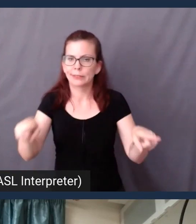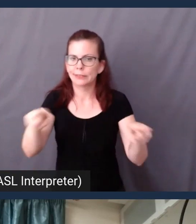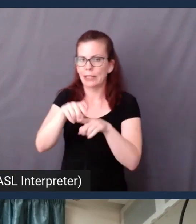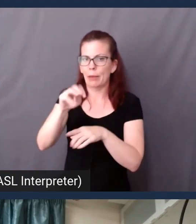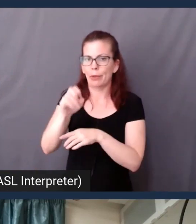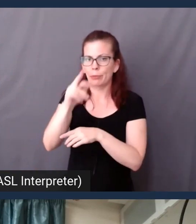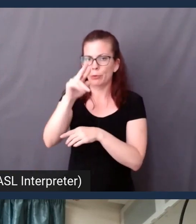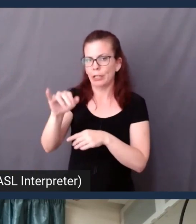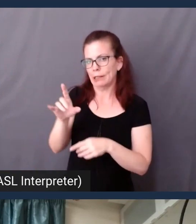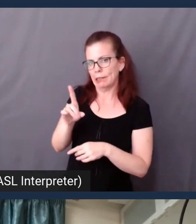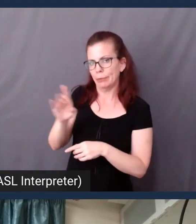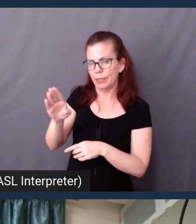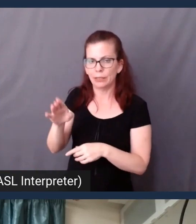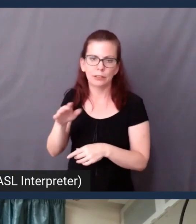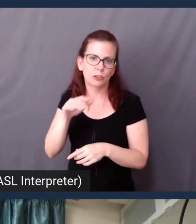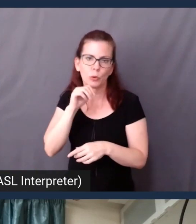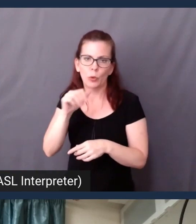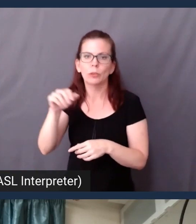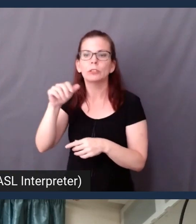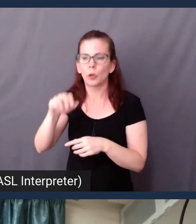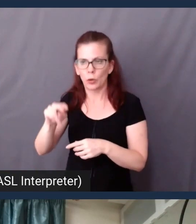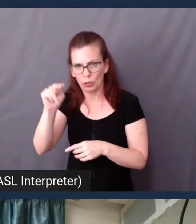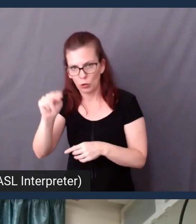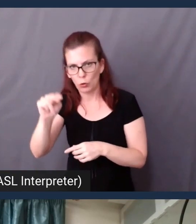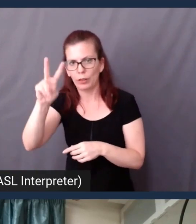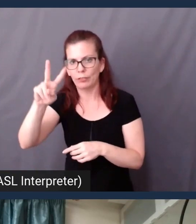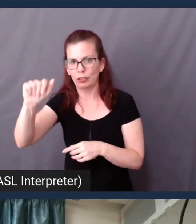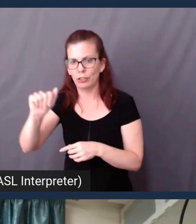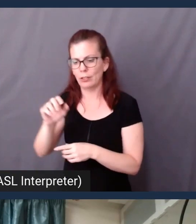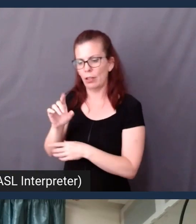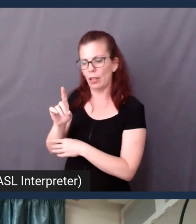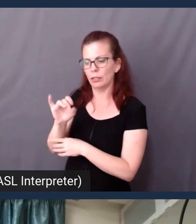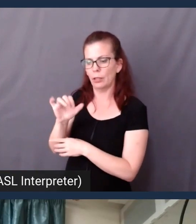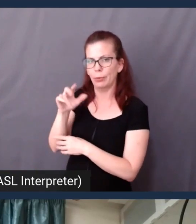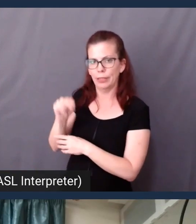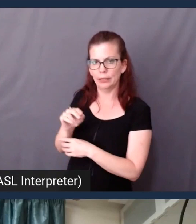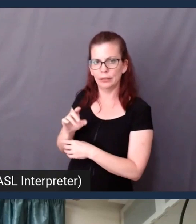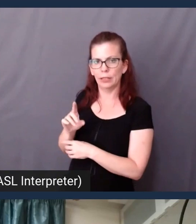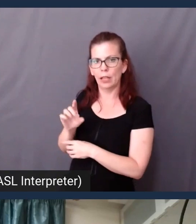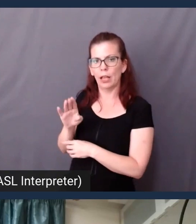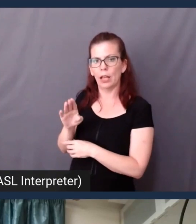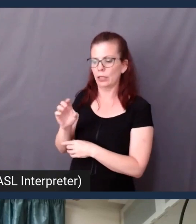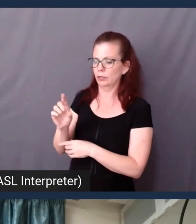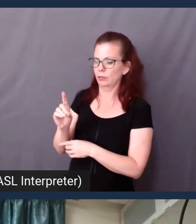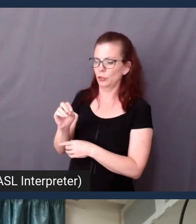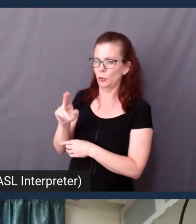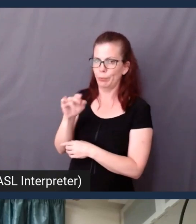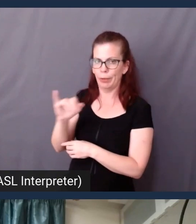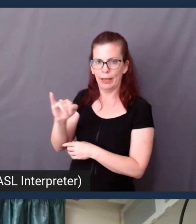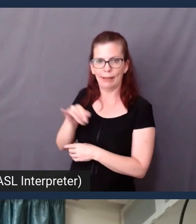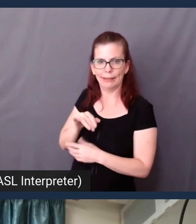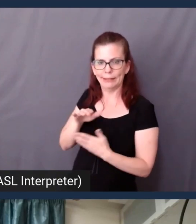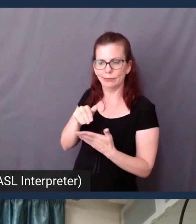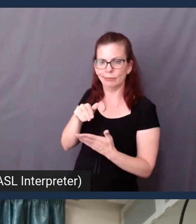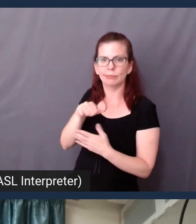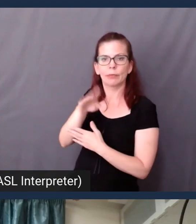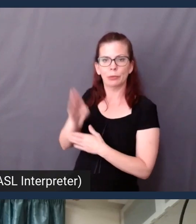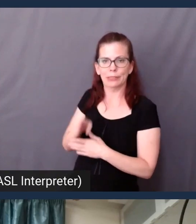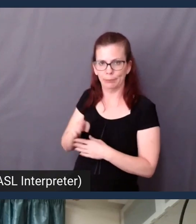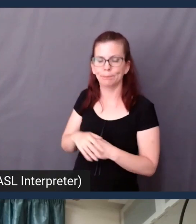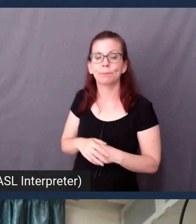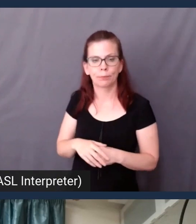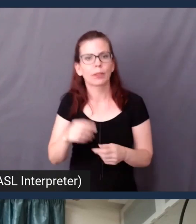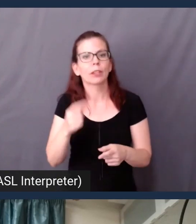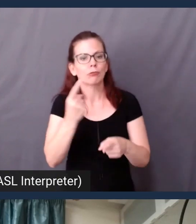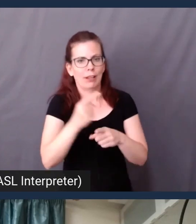it's North Virginia, Dublin, Mumbai, and Sao Paulo. Okay. So currently available in 4 regions. Yeah, check it